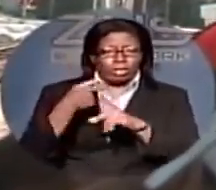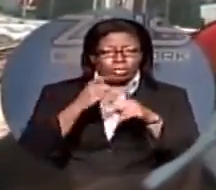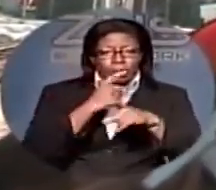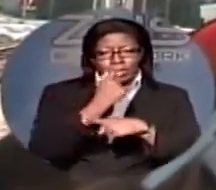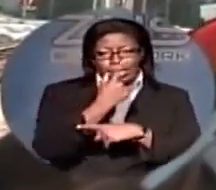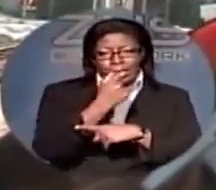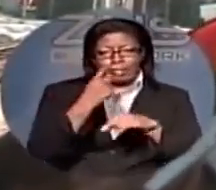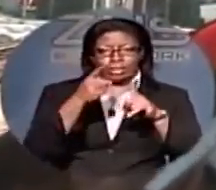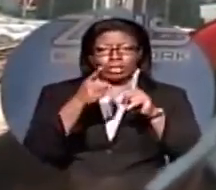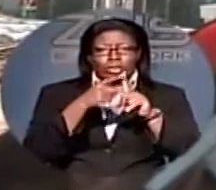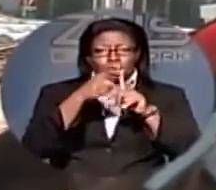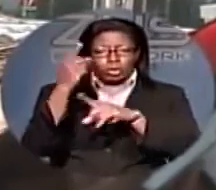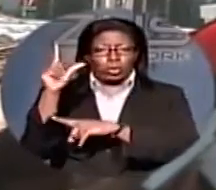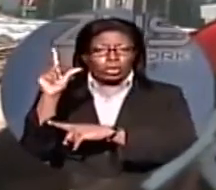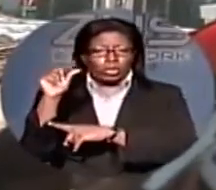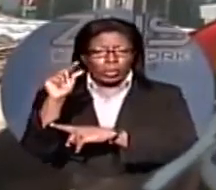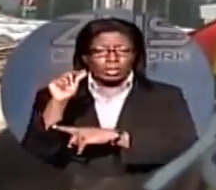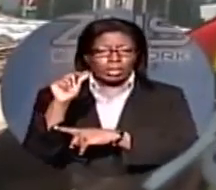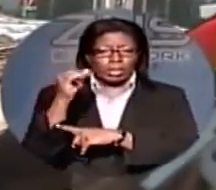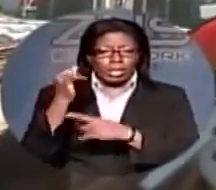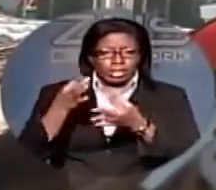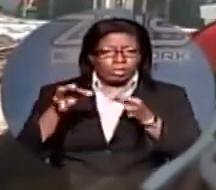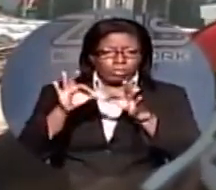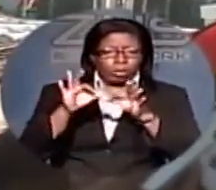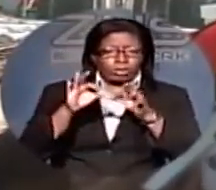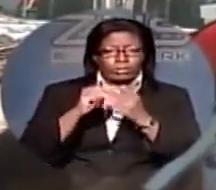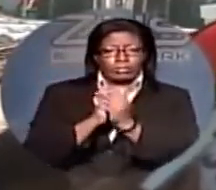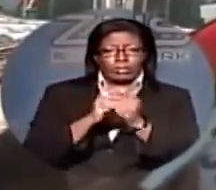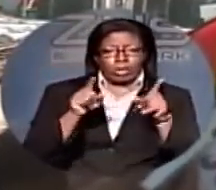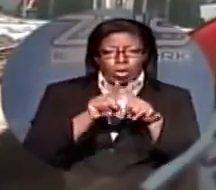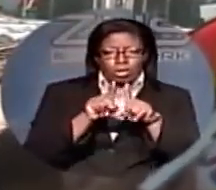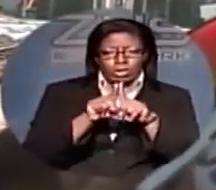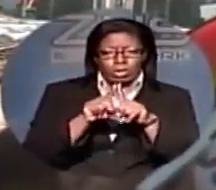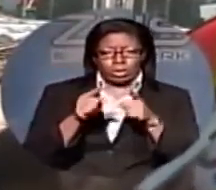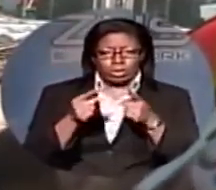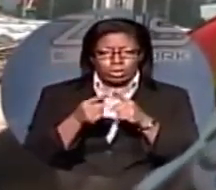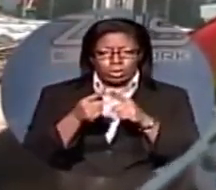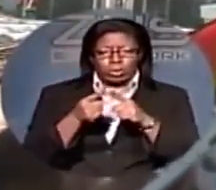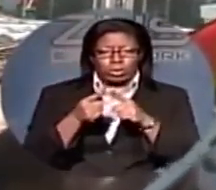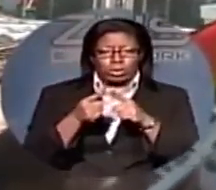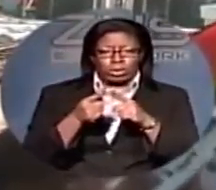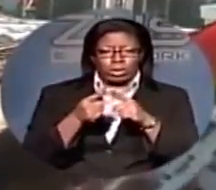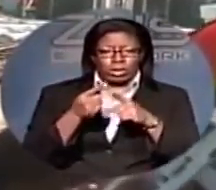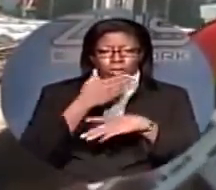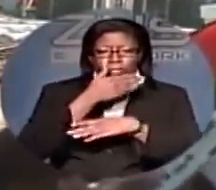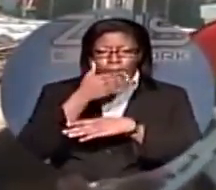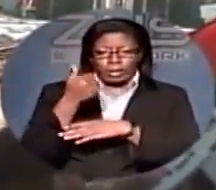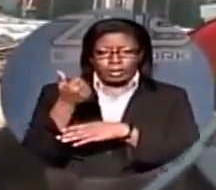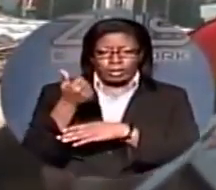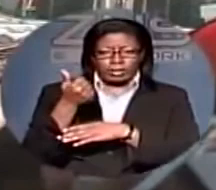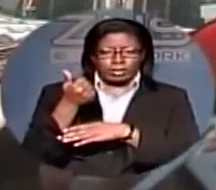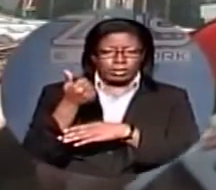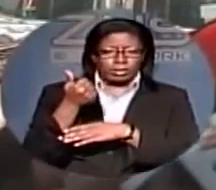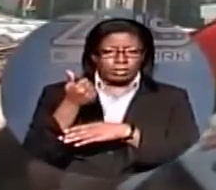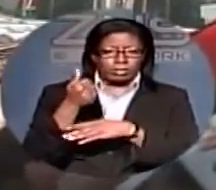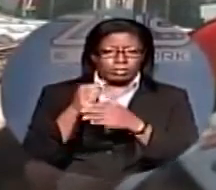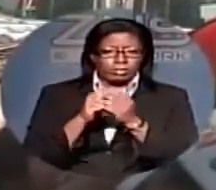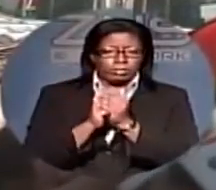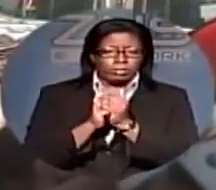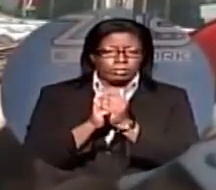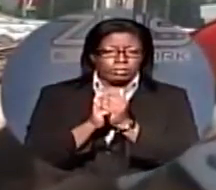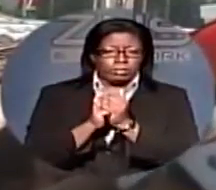to 20 is significant. The fact that we are going to significantly enhance the neonatal intensive care unit